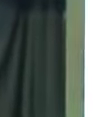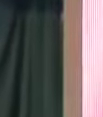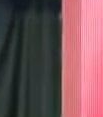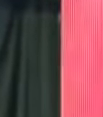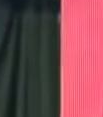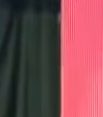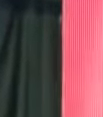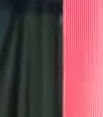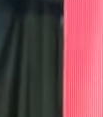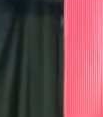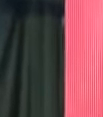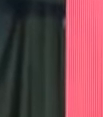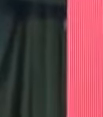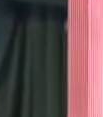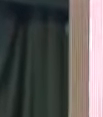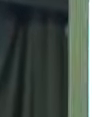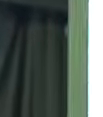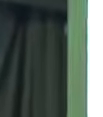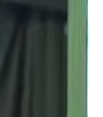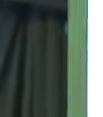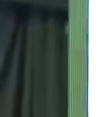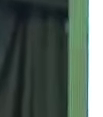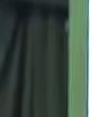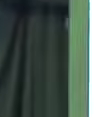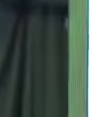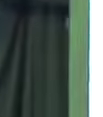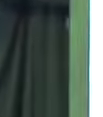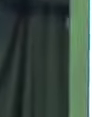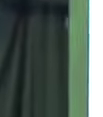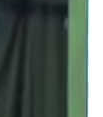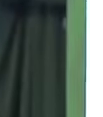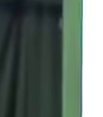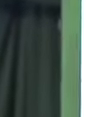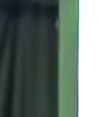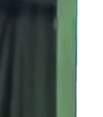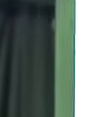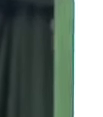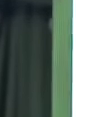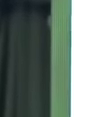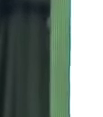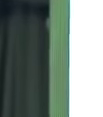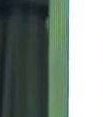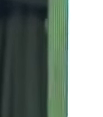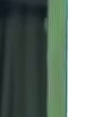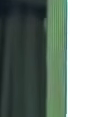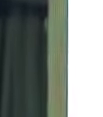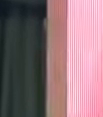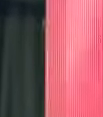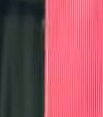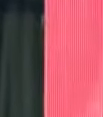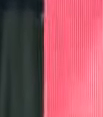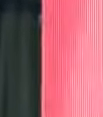fellow leaders of the people of Kenya, na wananchi wote wa Kenya kwa